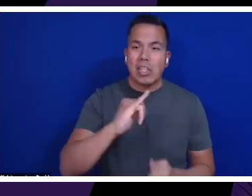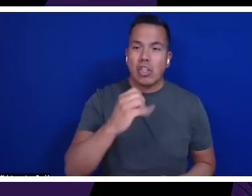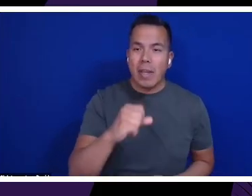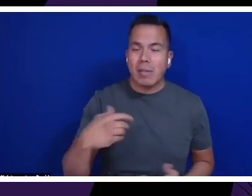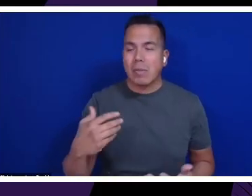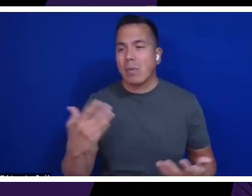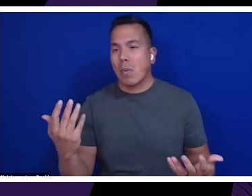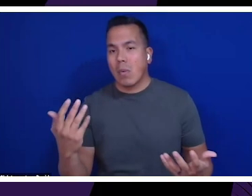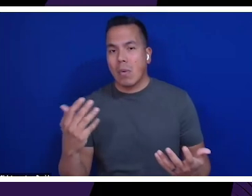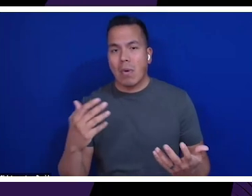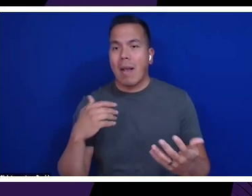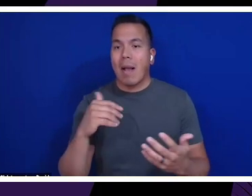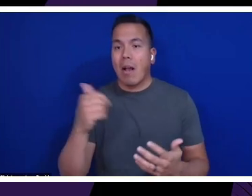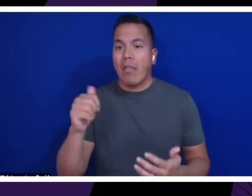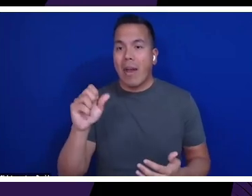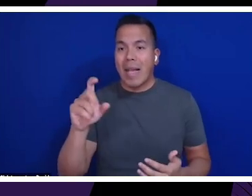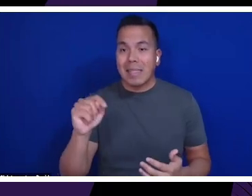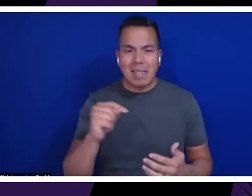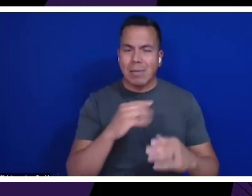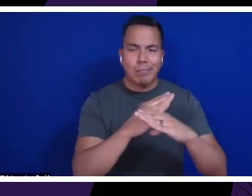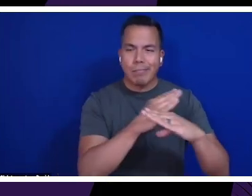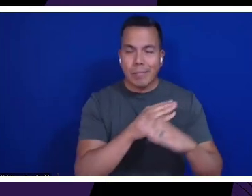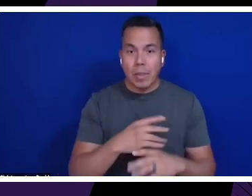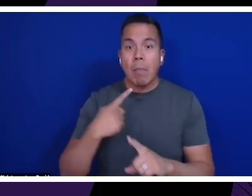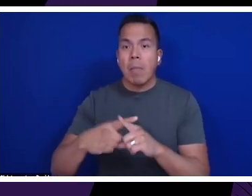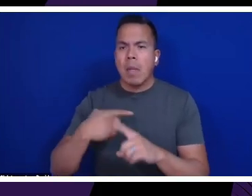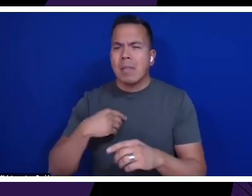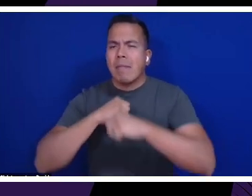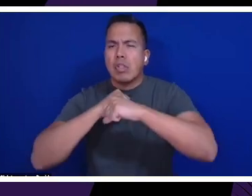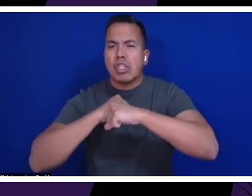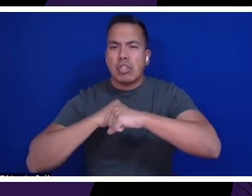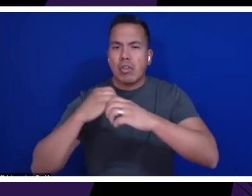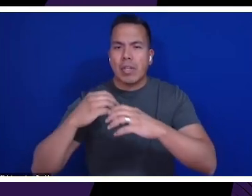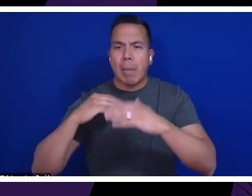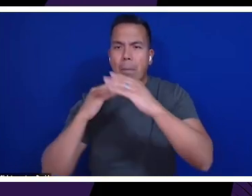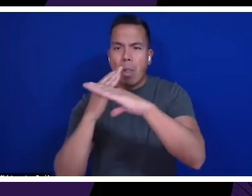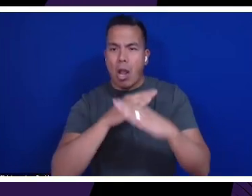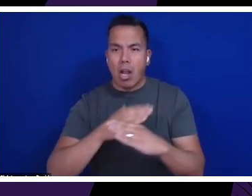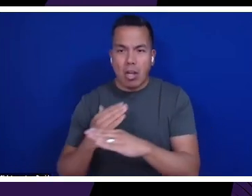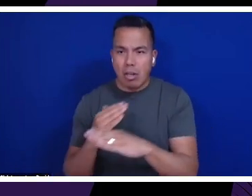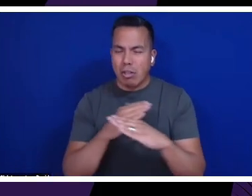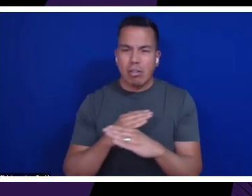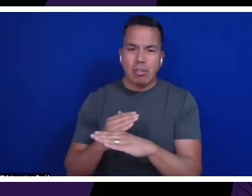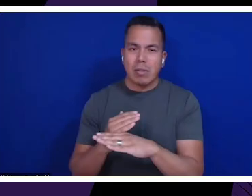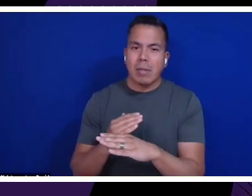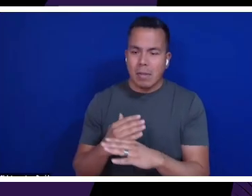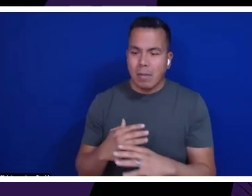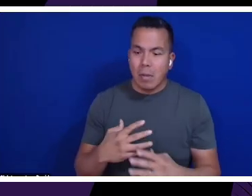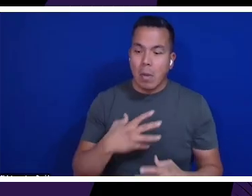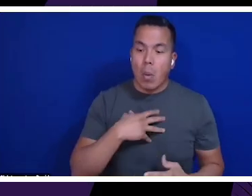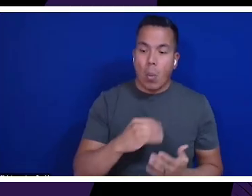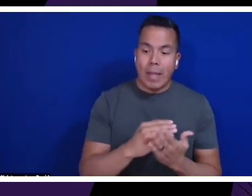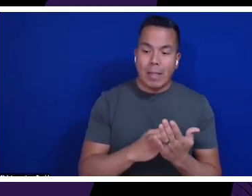had security blockers as well. So we're embedding like an entire HTML into the iframe. So it had a lot of blockers, whitelist, which